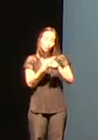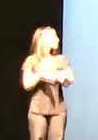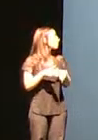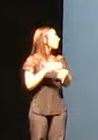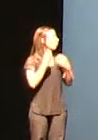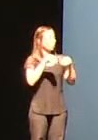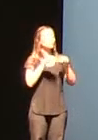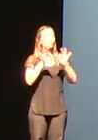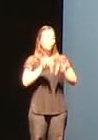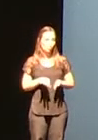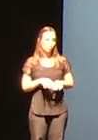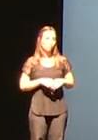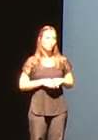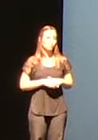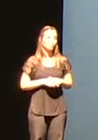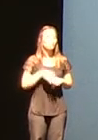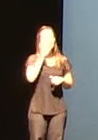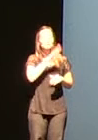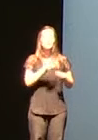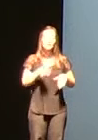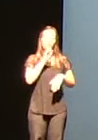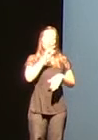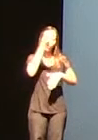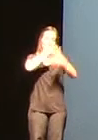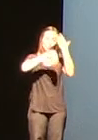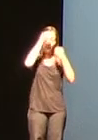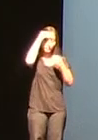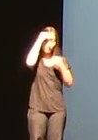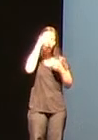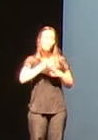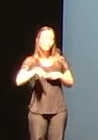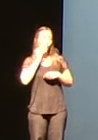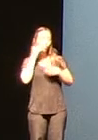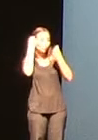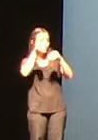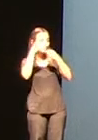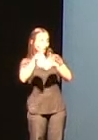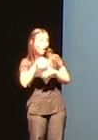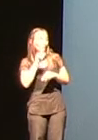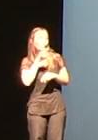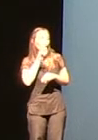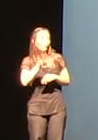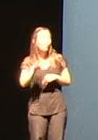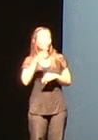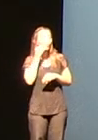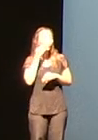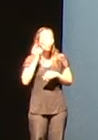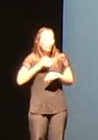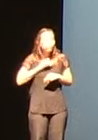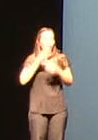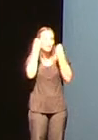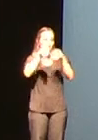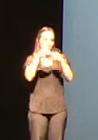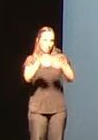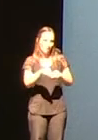right? If a child can't learn, it is said, the way we teach, then maybe we should teach the way we learn. All